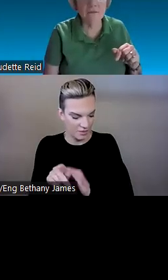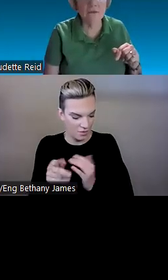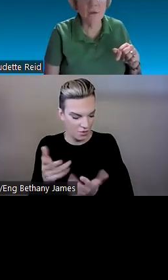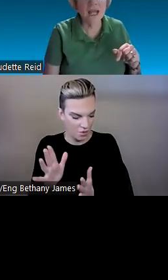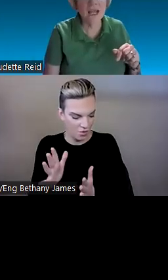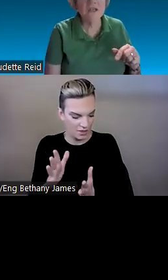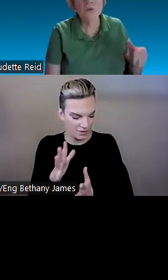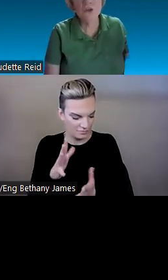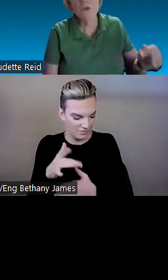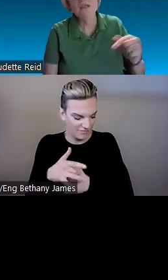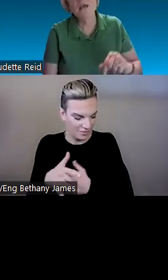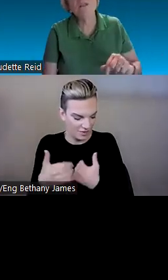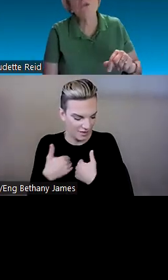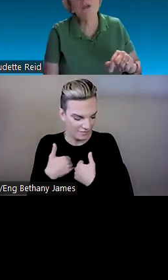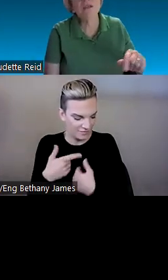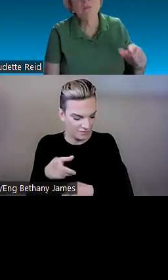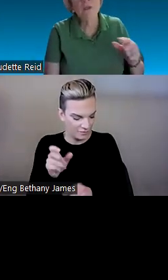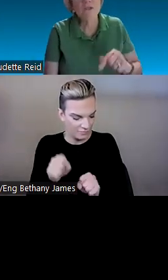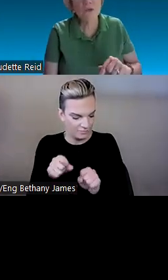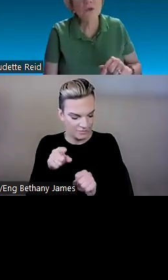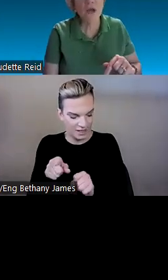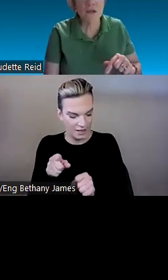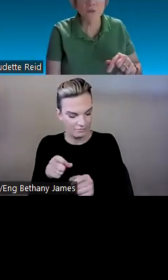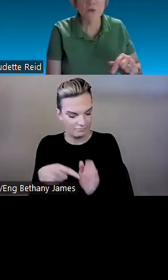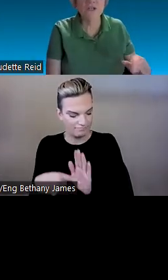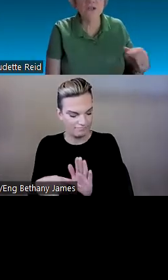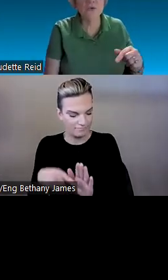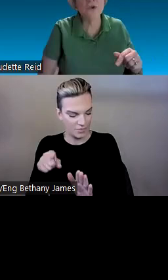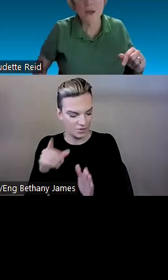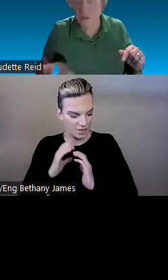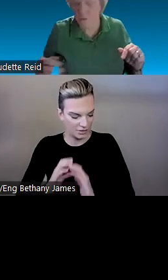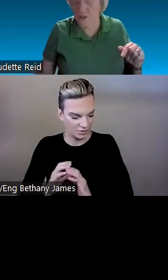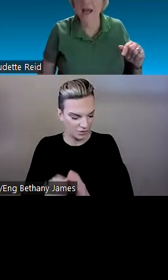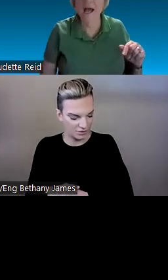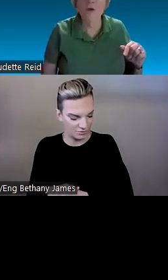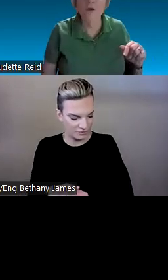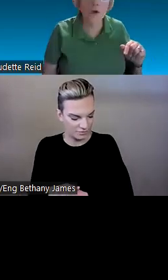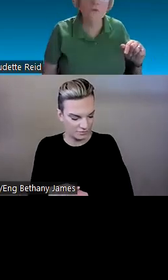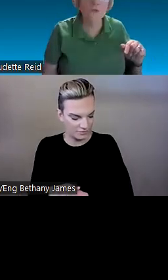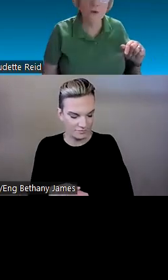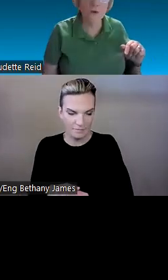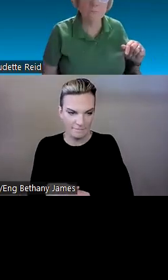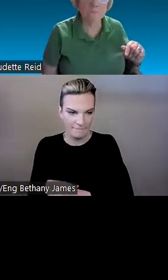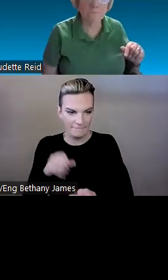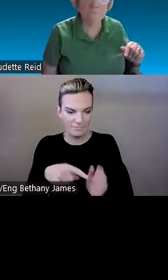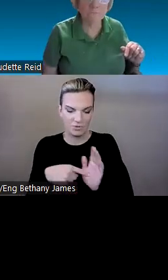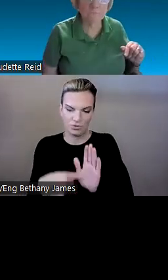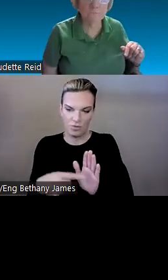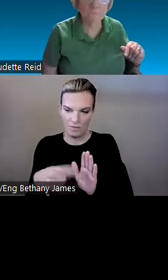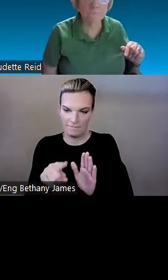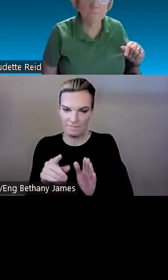the iPhone, so you can demonstrate them to your customers and show your customers how they may work for them.